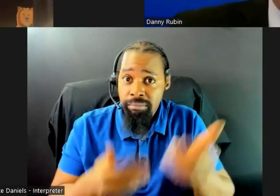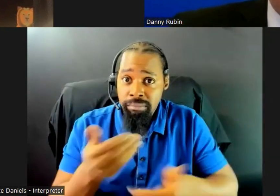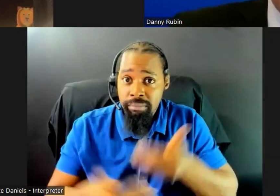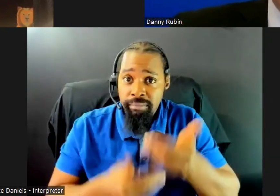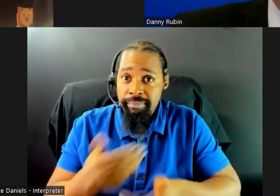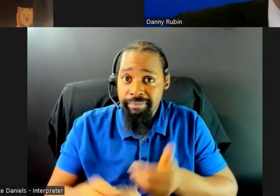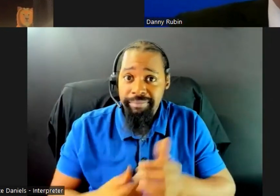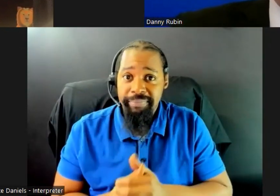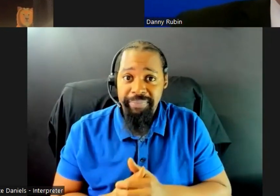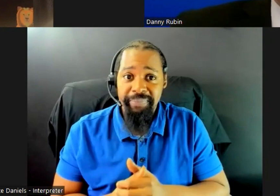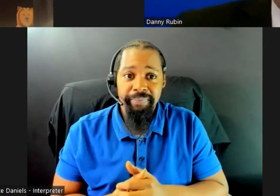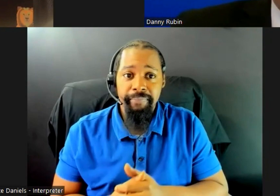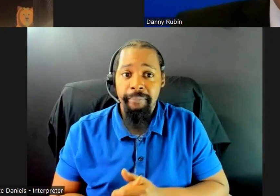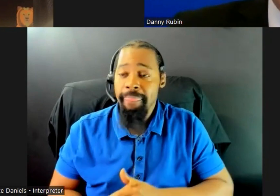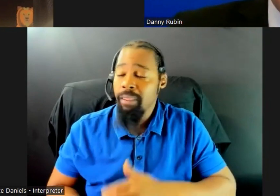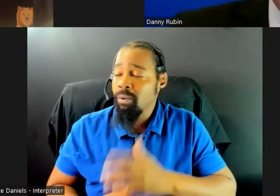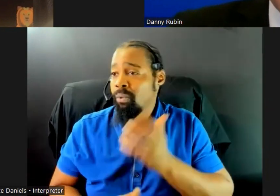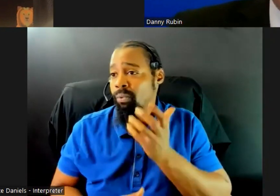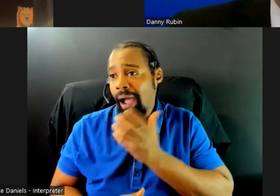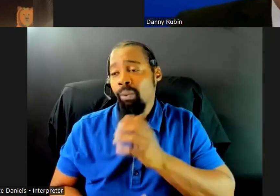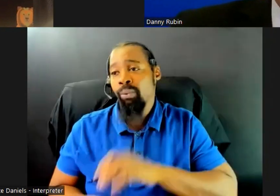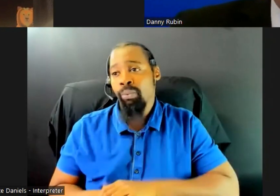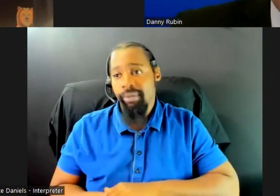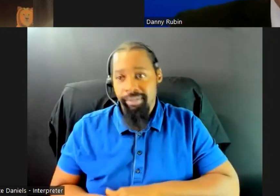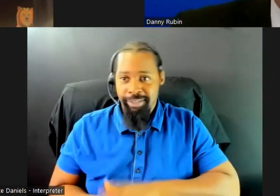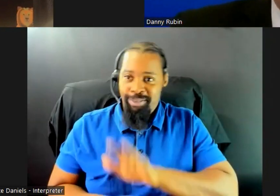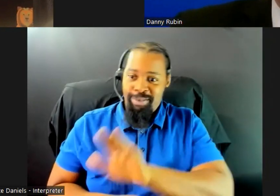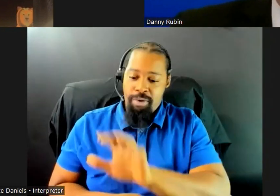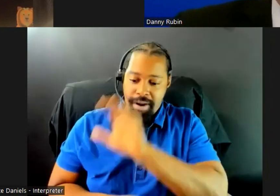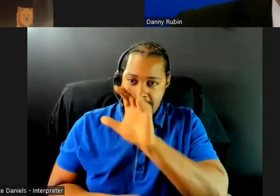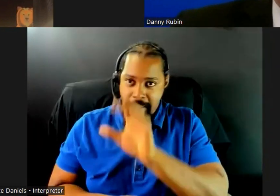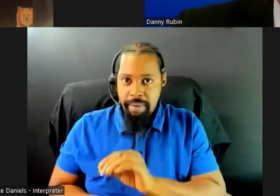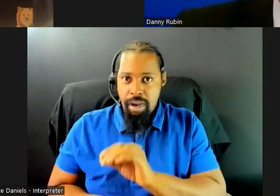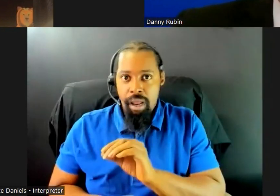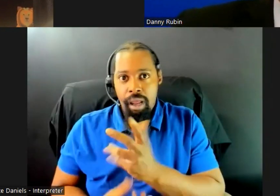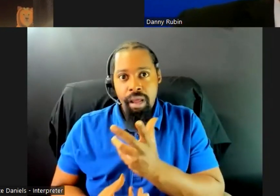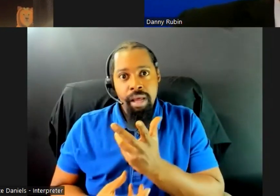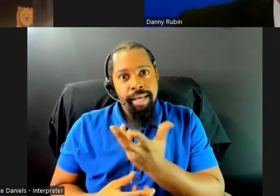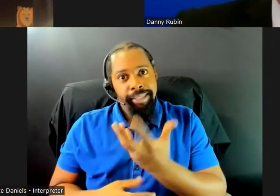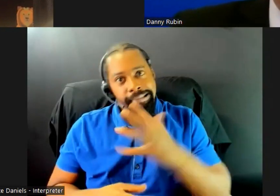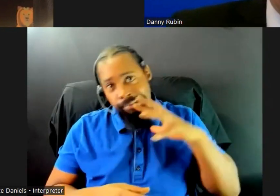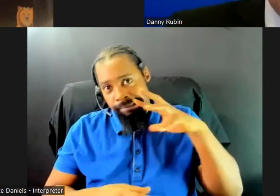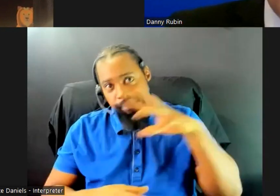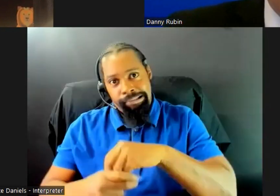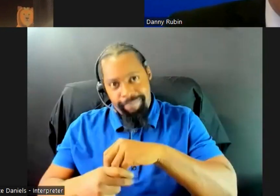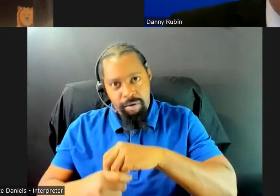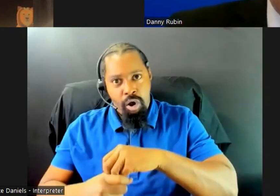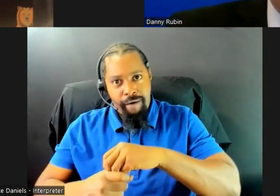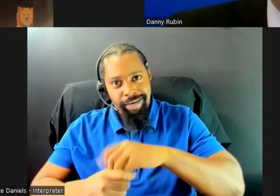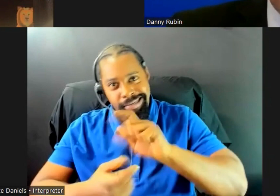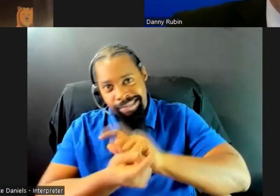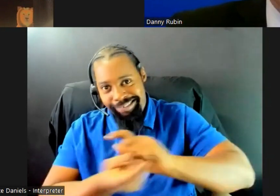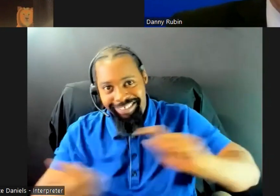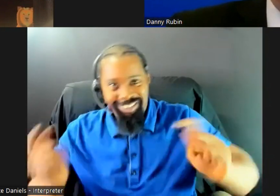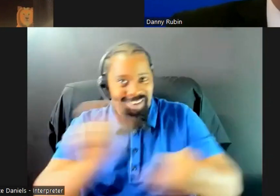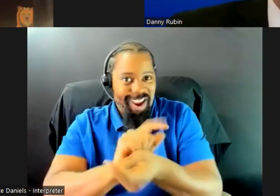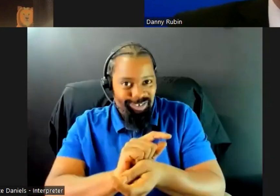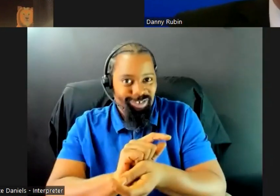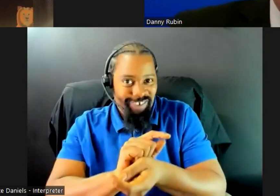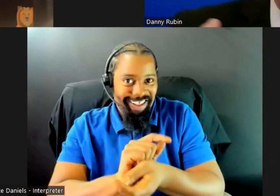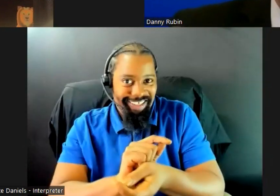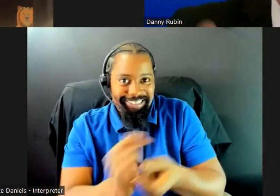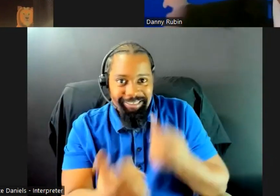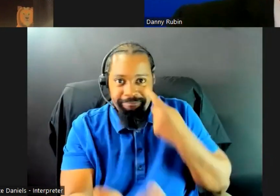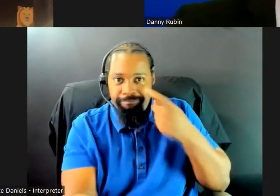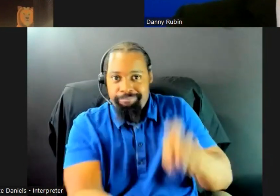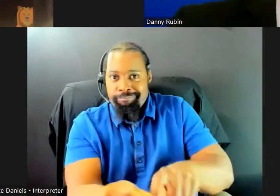played a huge part in breaking down the traditional wedding dress into something more contemporary. Like, you, your company